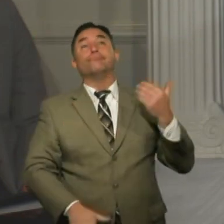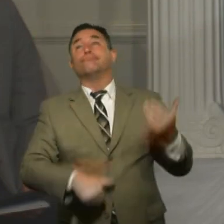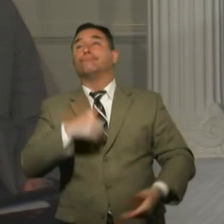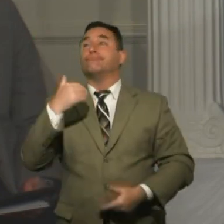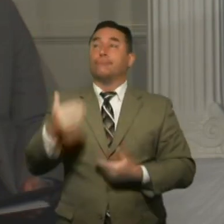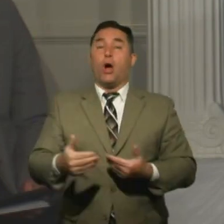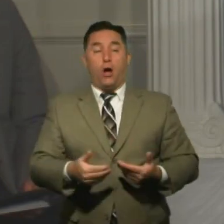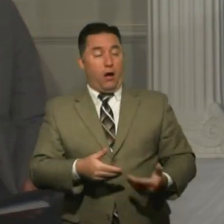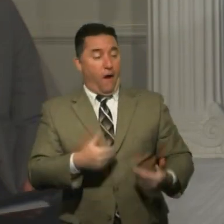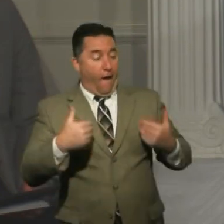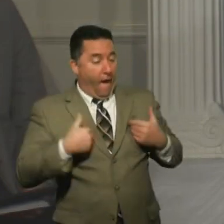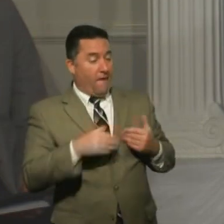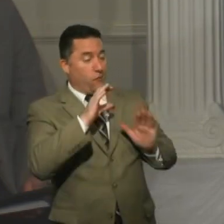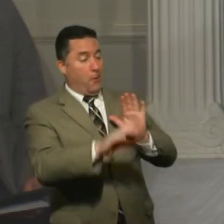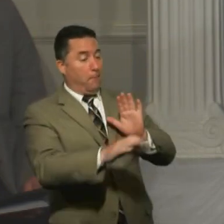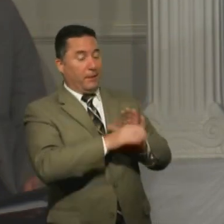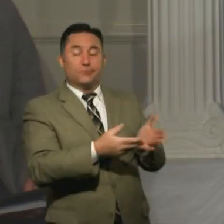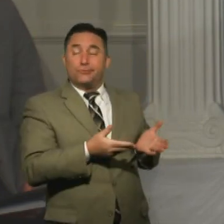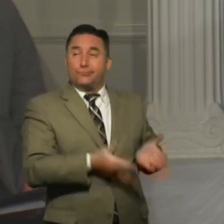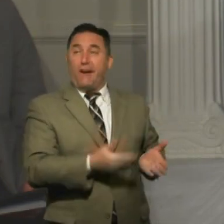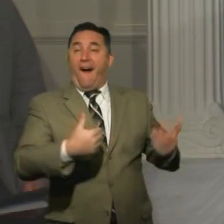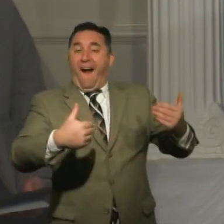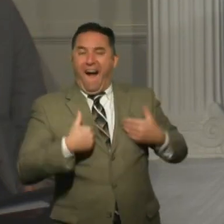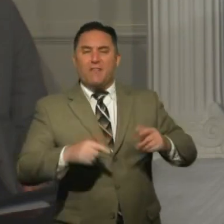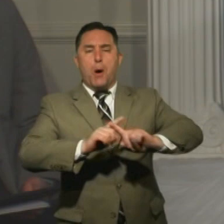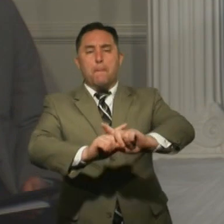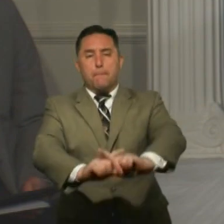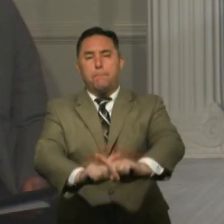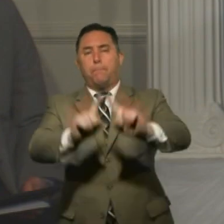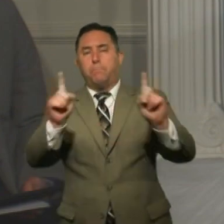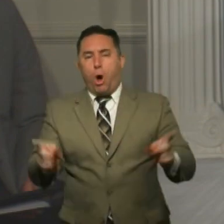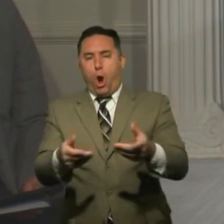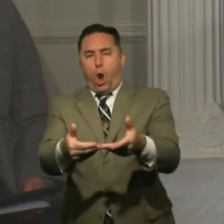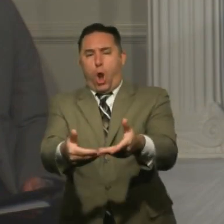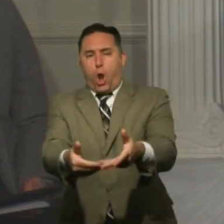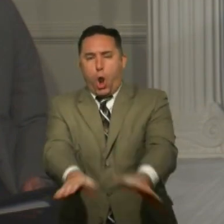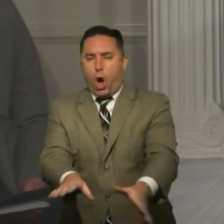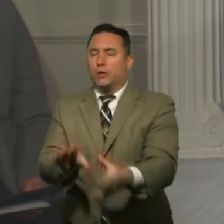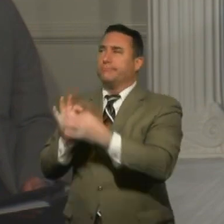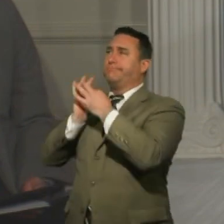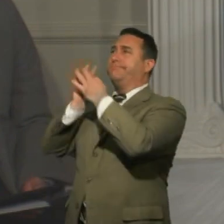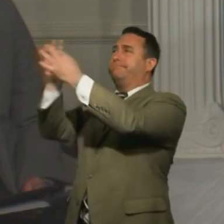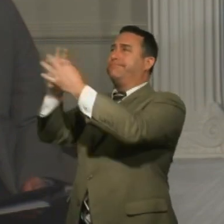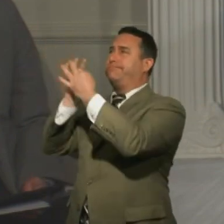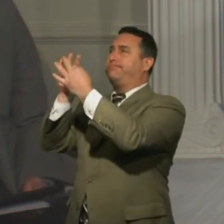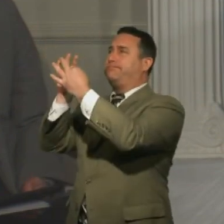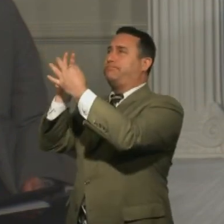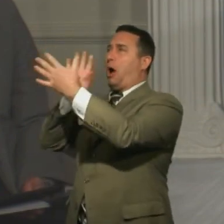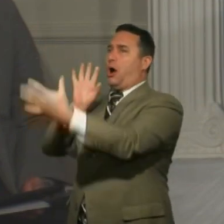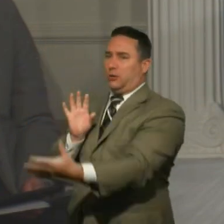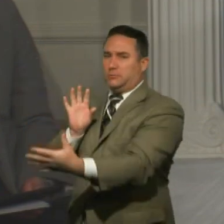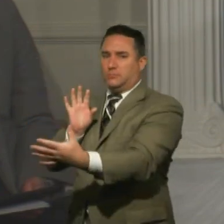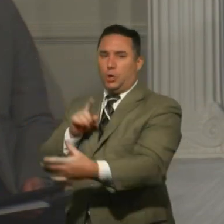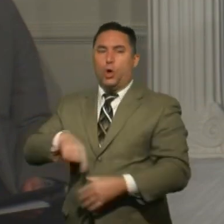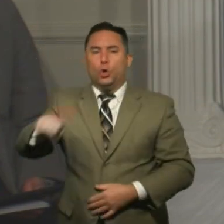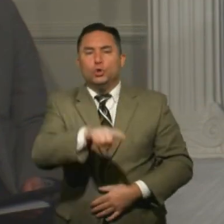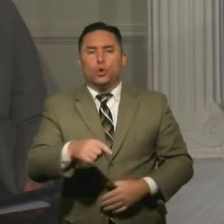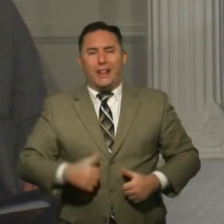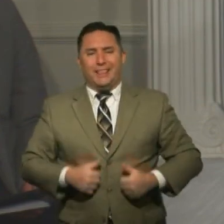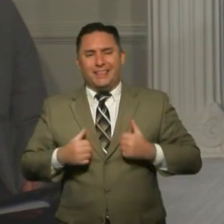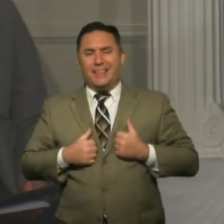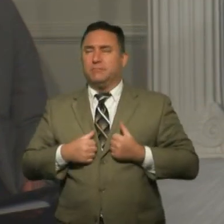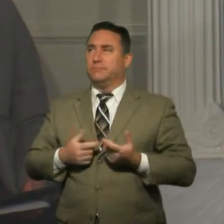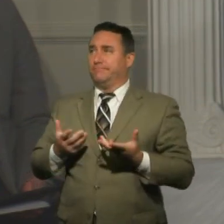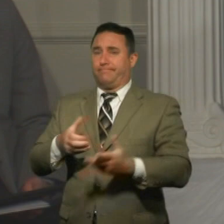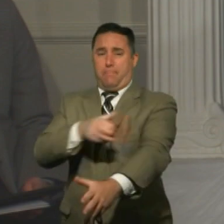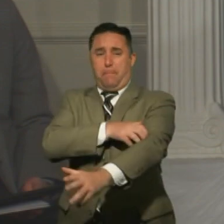They had that little symbol in the background, but they had lost the relationship with the one who gave the ark its power. Are you living that type of powerless